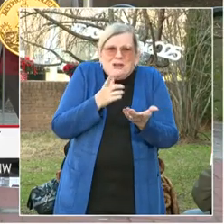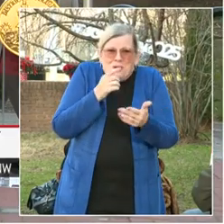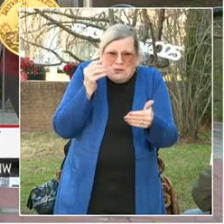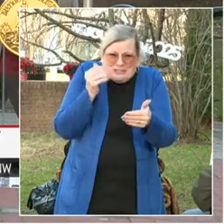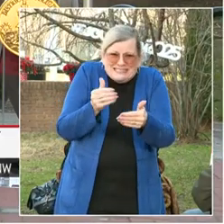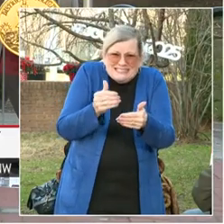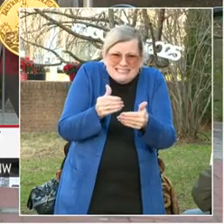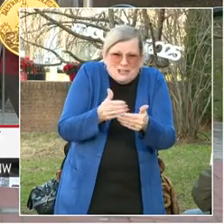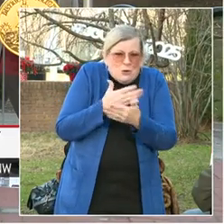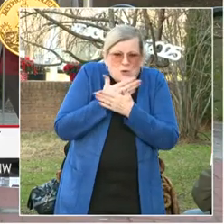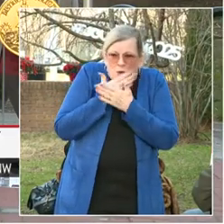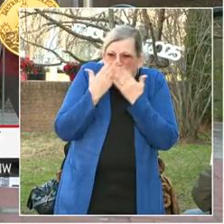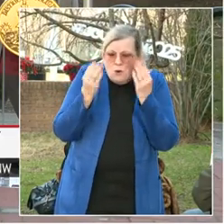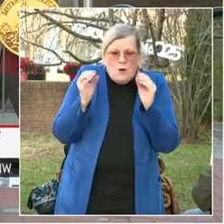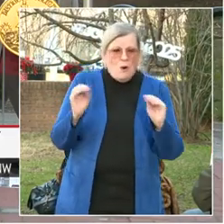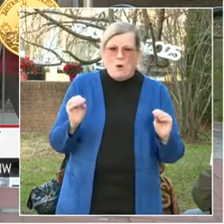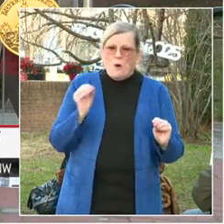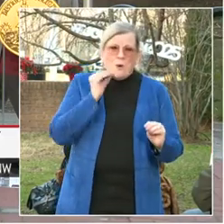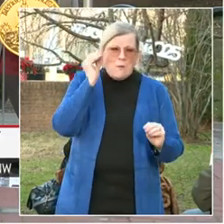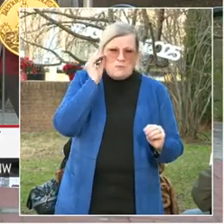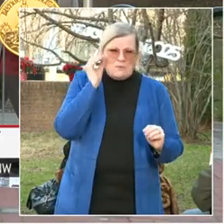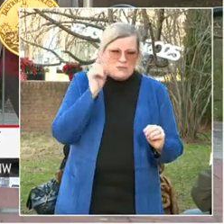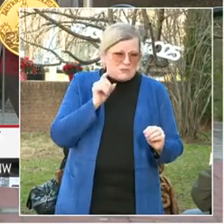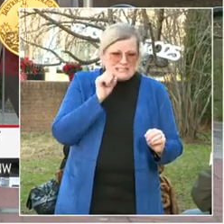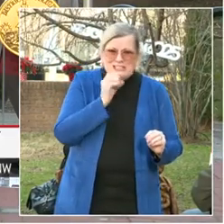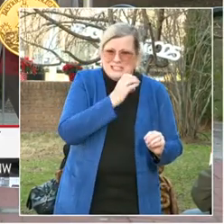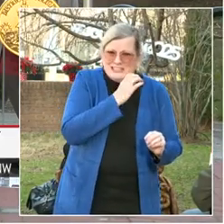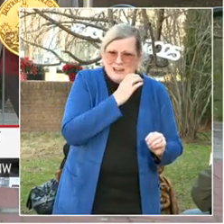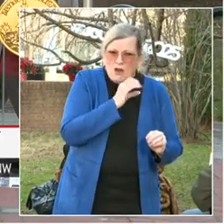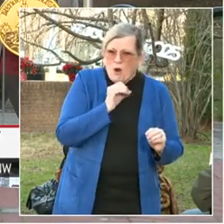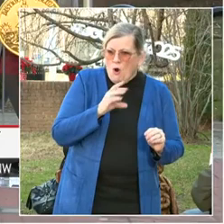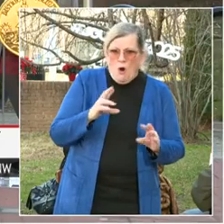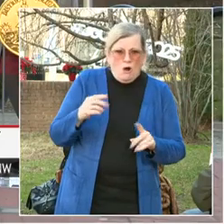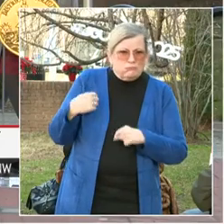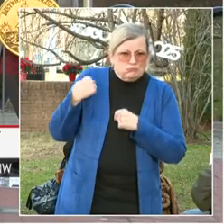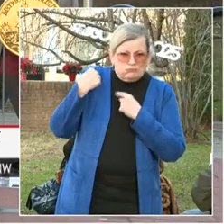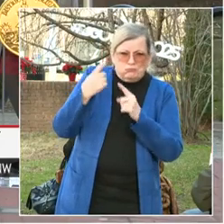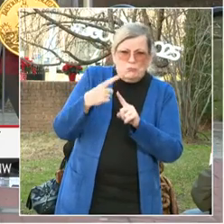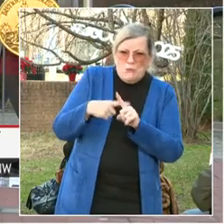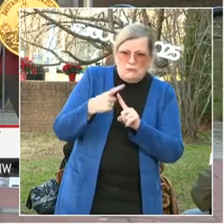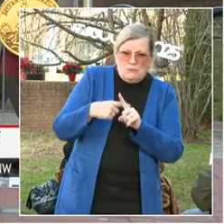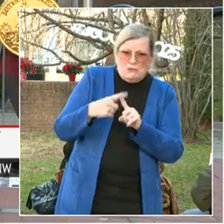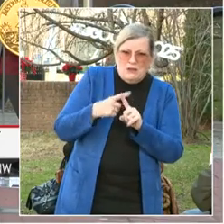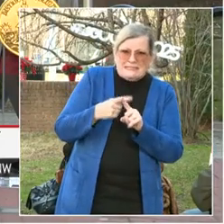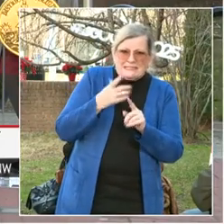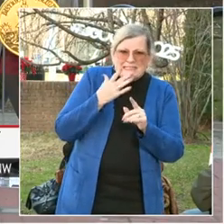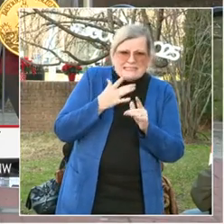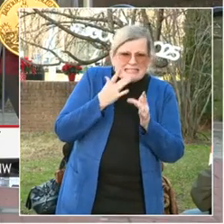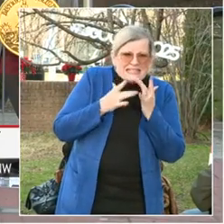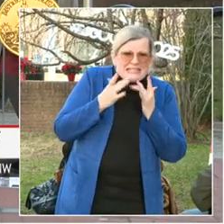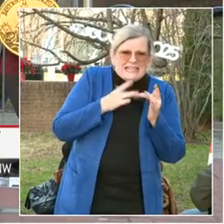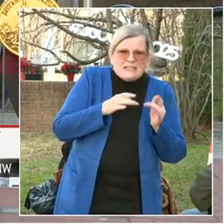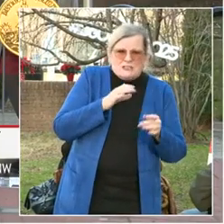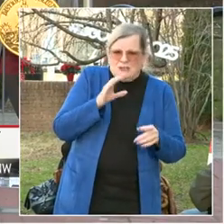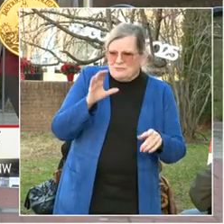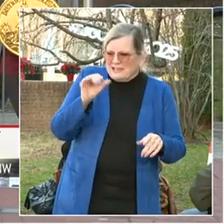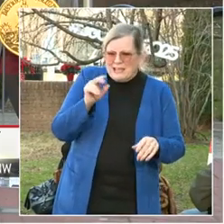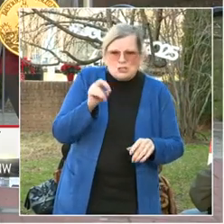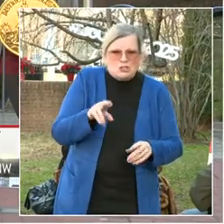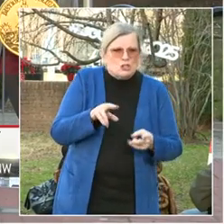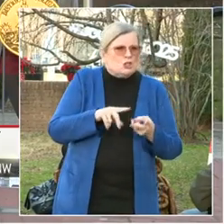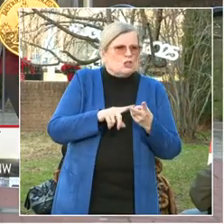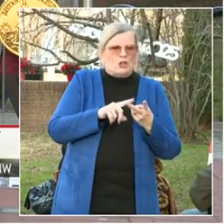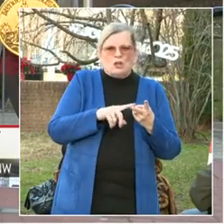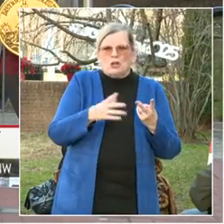us who are seniors or longtime renters or cancer survivors. Please, please get the city involved to help these